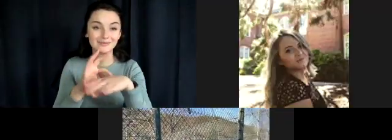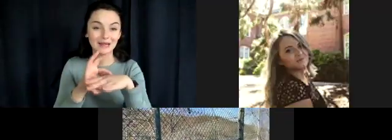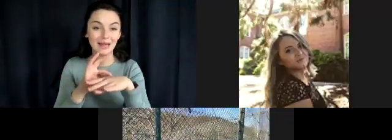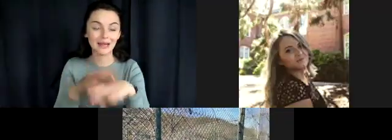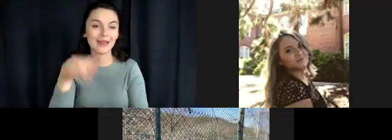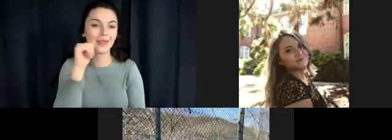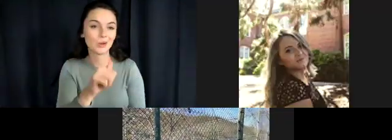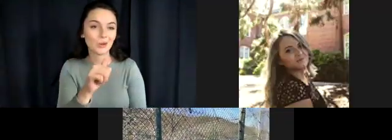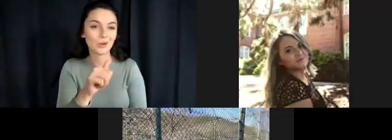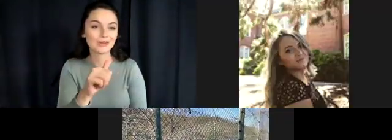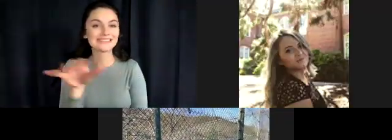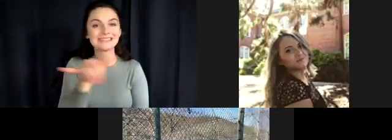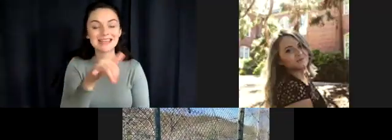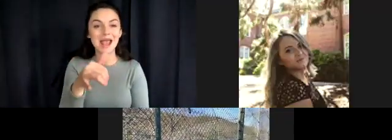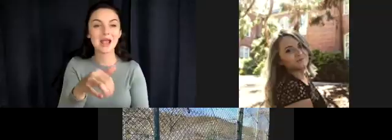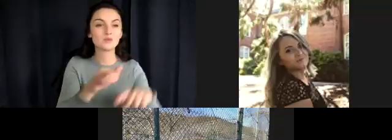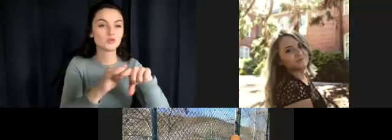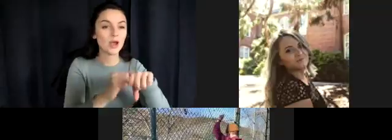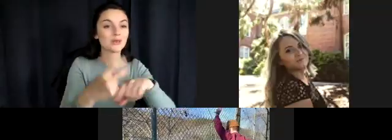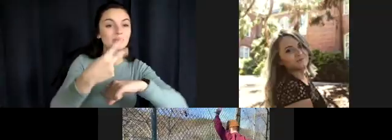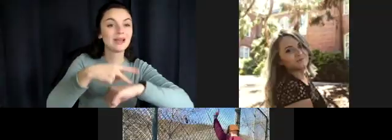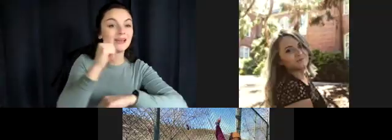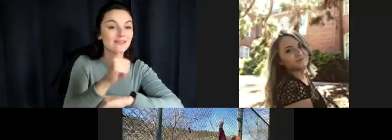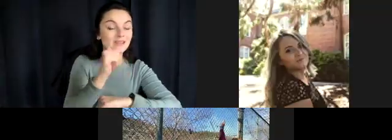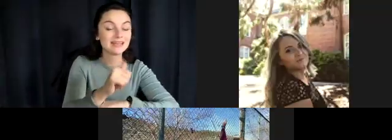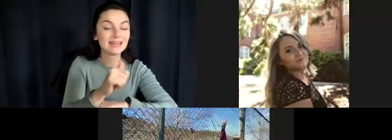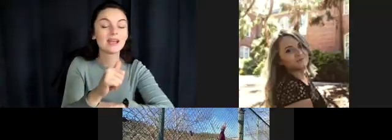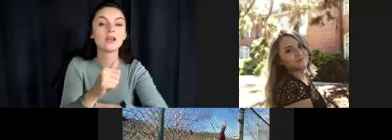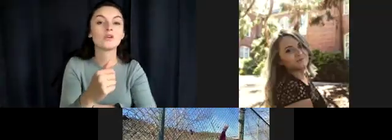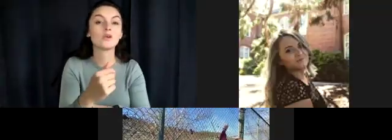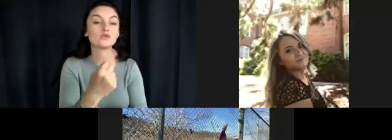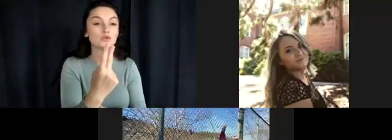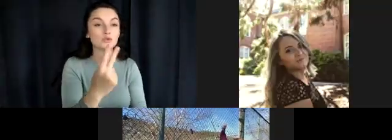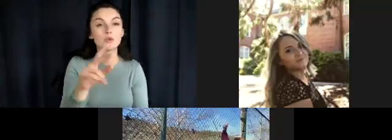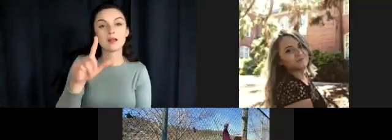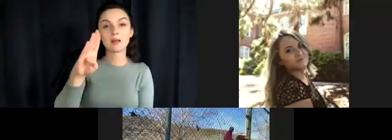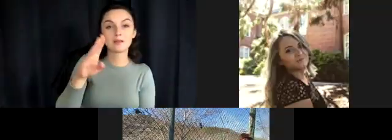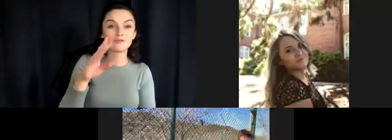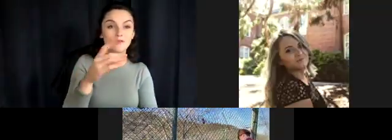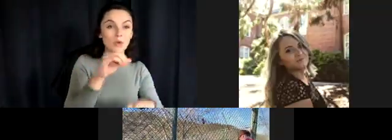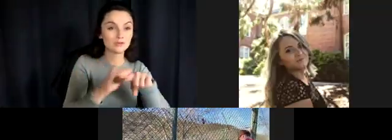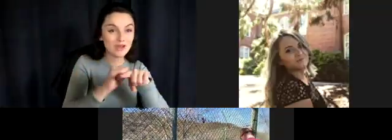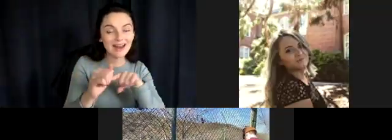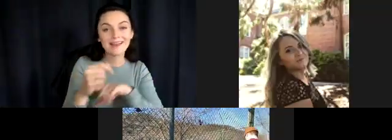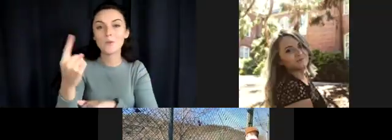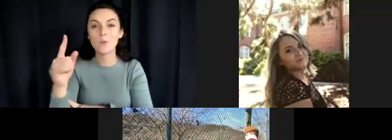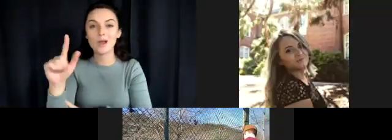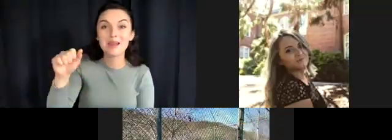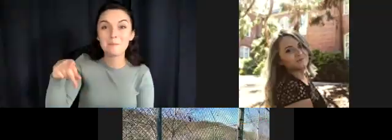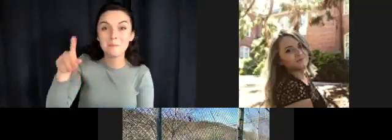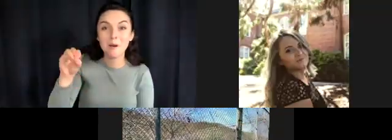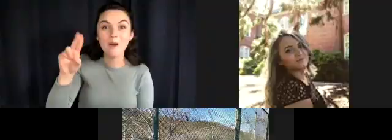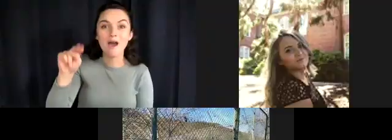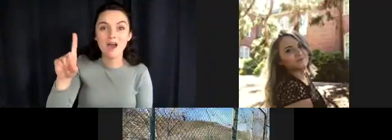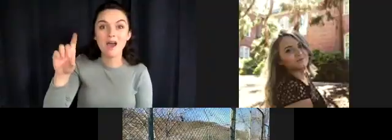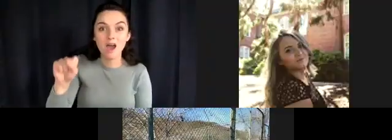day, 2 pounds each. So 4 pounds for training and then 1 pound at night. So they get 5 pounds total. And